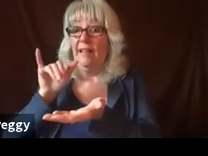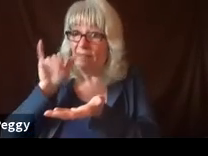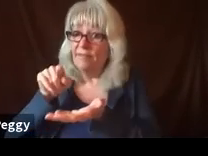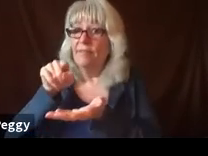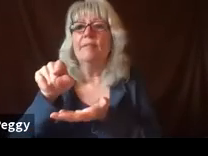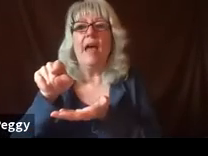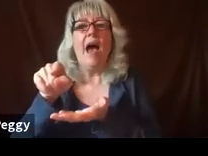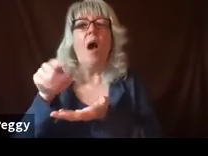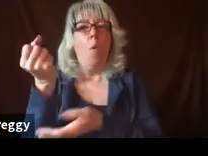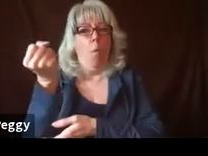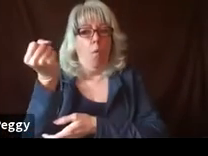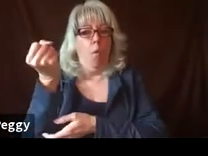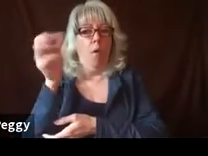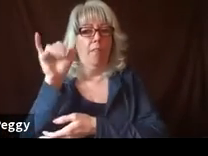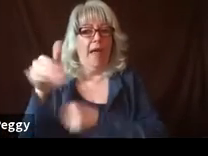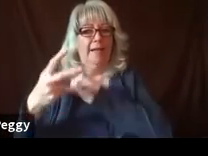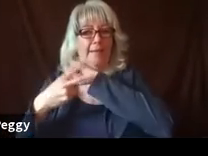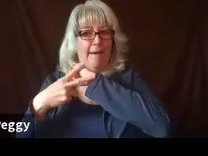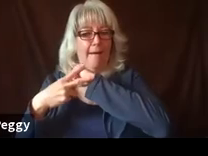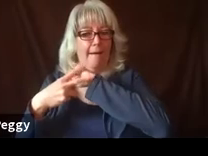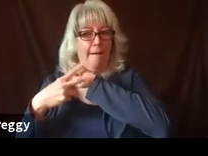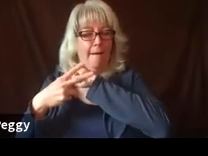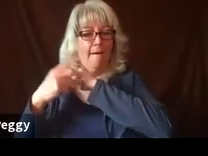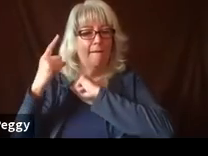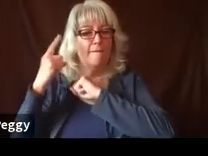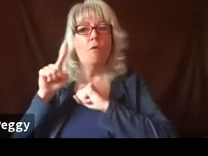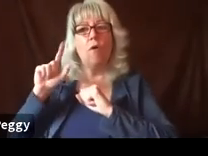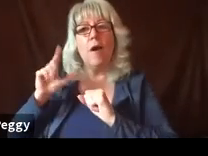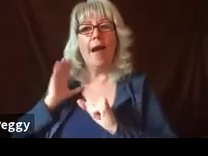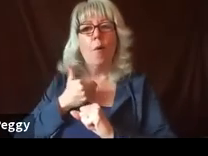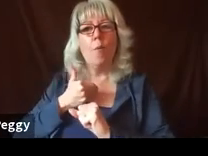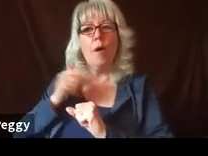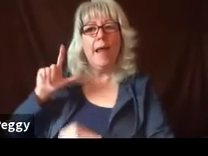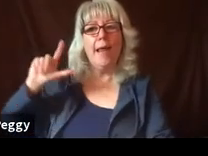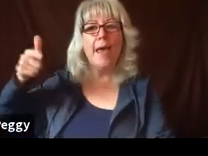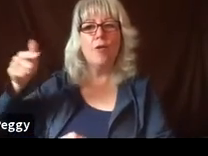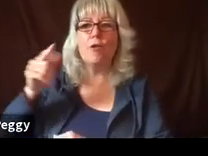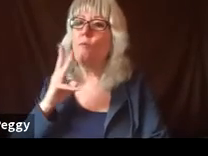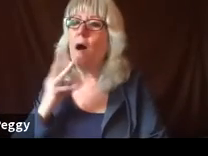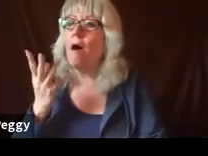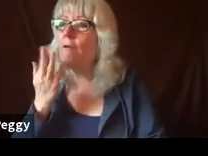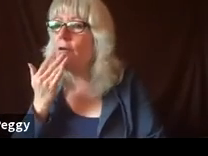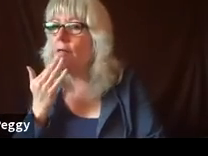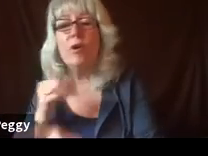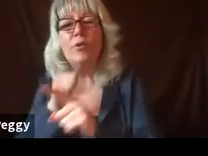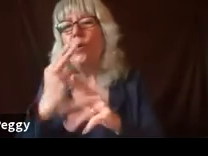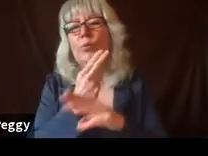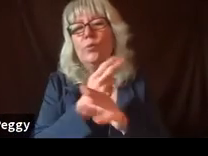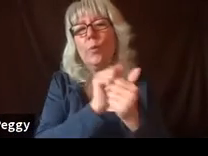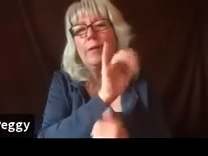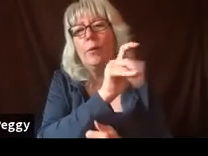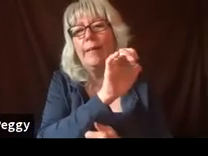You definitely want to save that palette for watercolor painting. Don't use it with the acrylic paint.